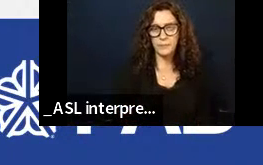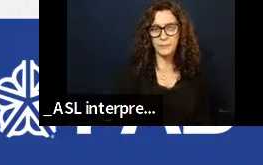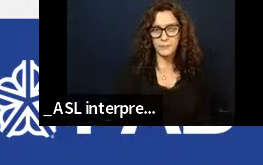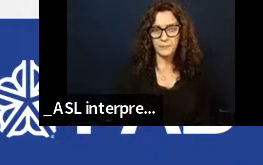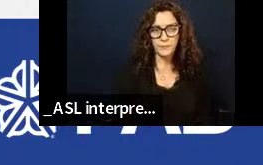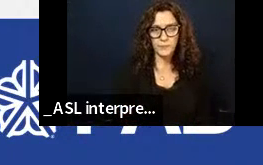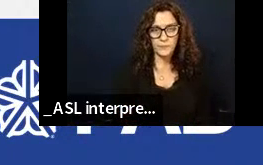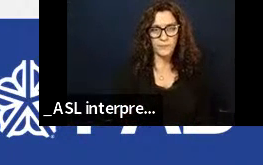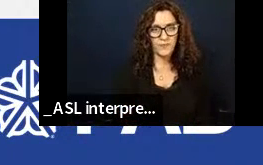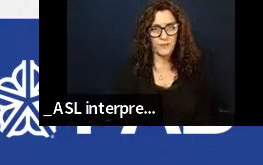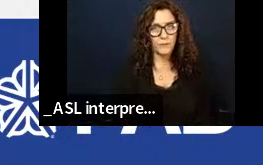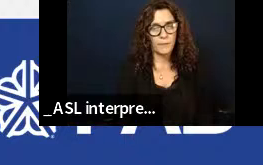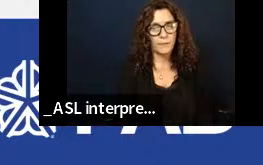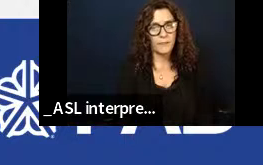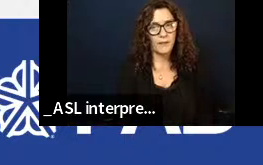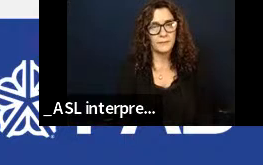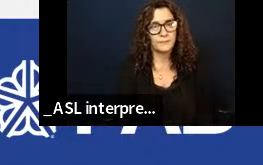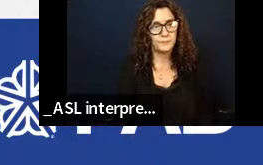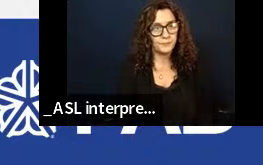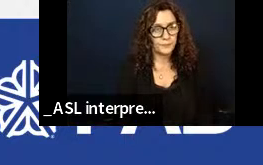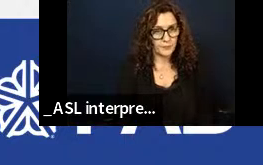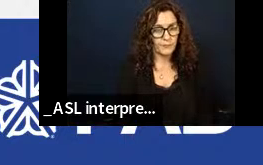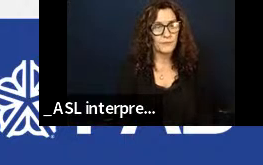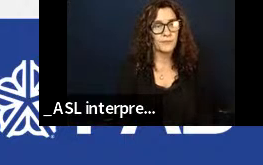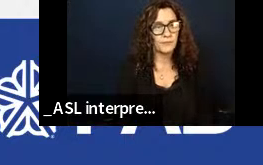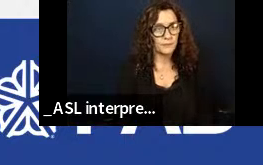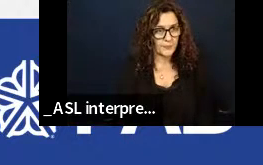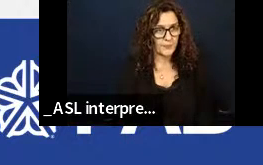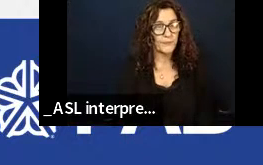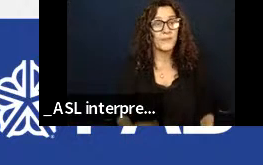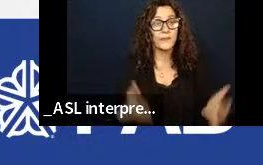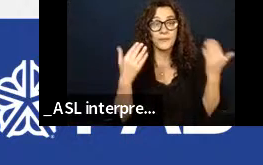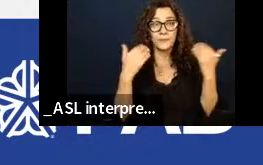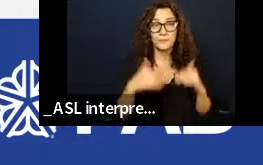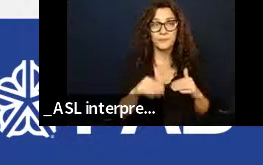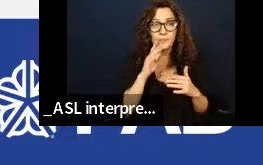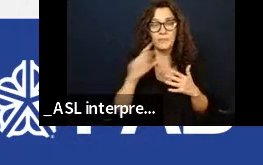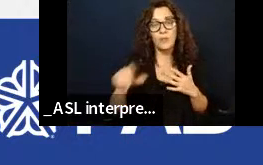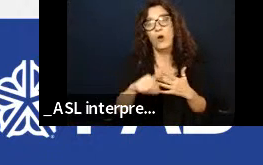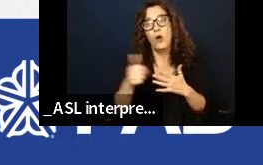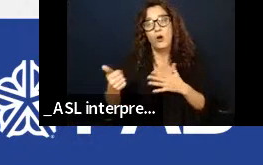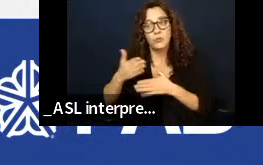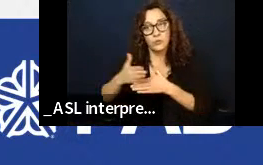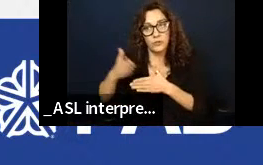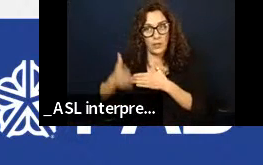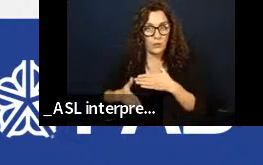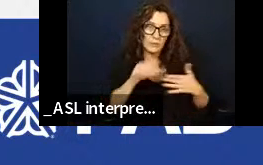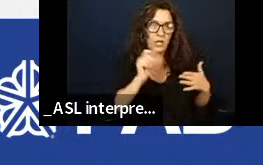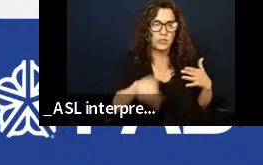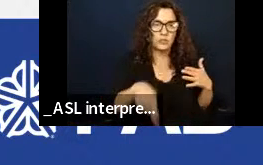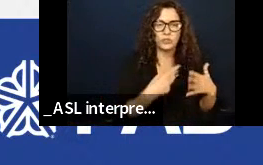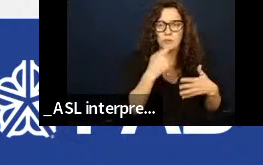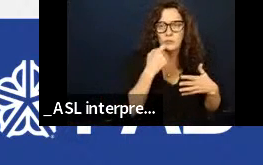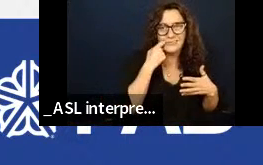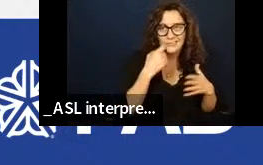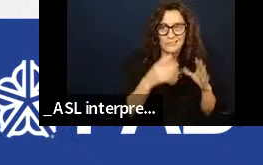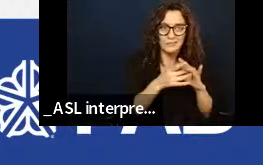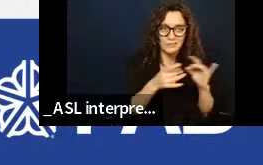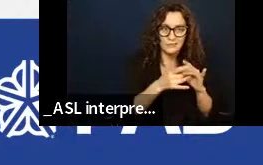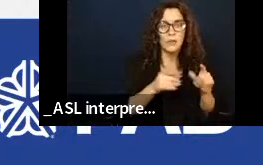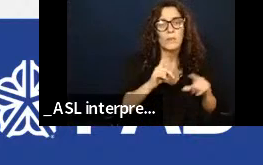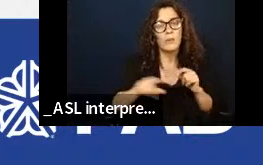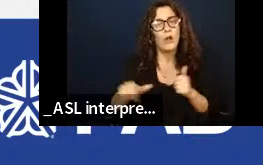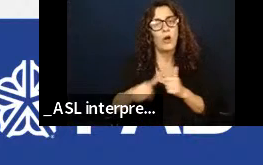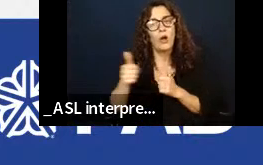And the last thing that we will talk about today are alternate outcomes. And I'm going to do a little bit of discussion on here,